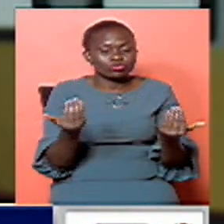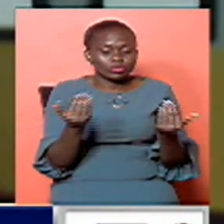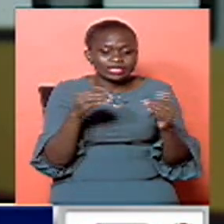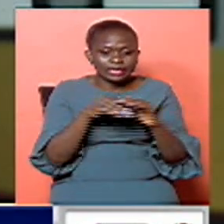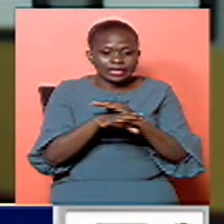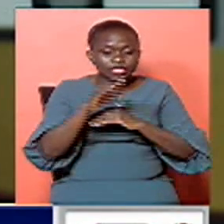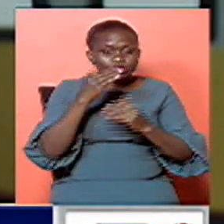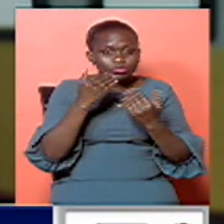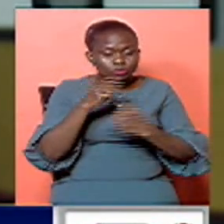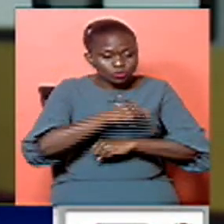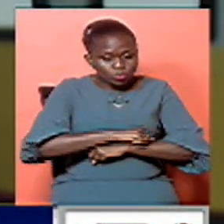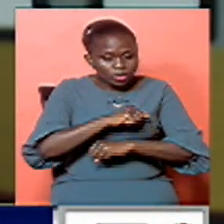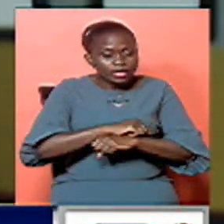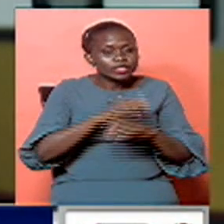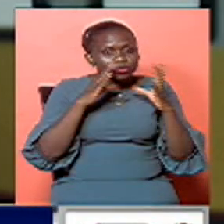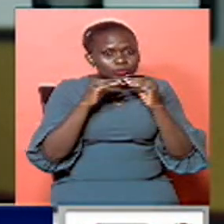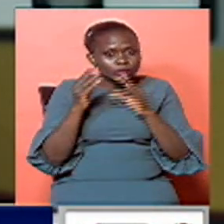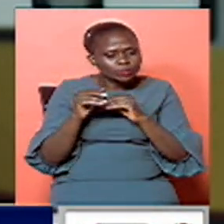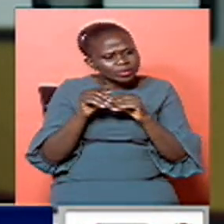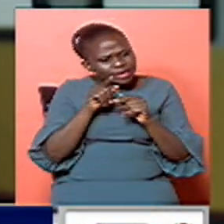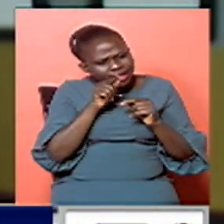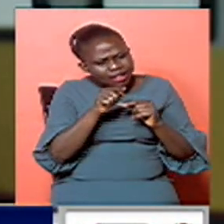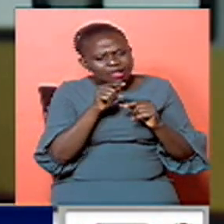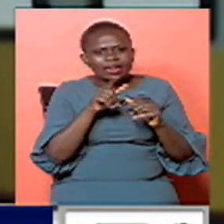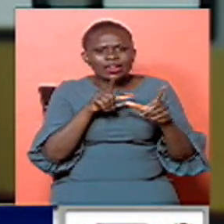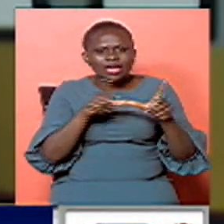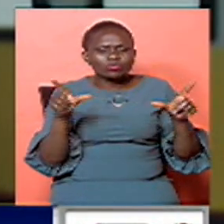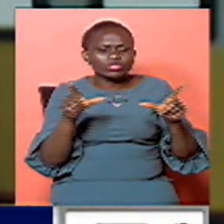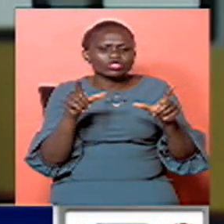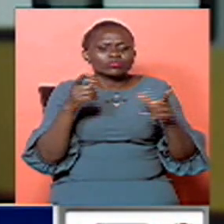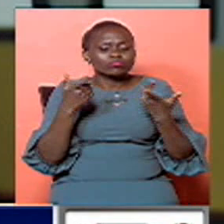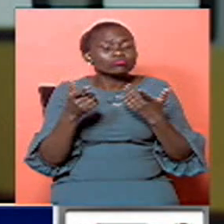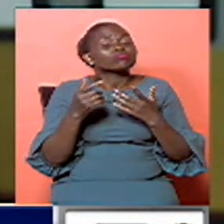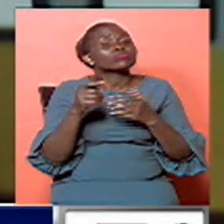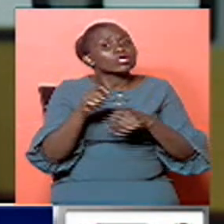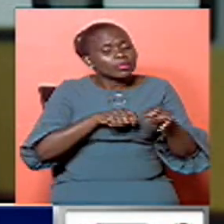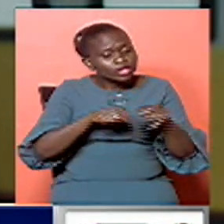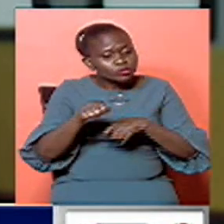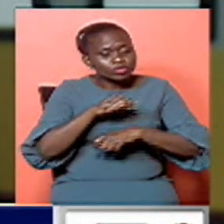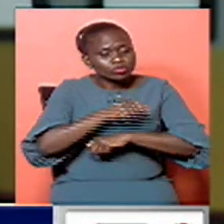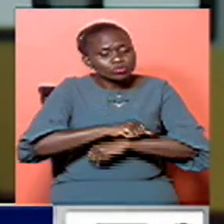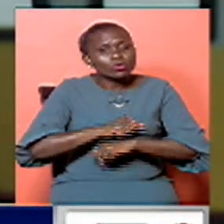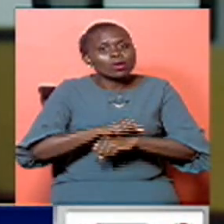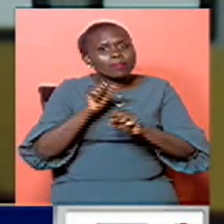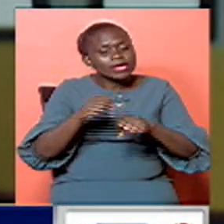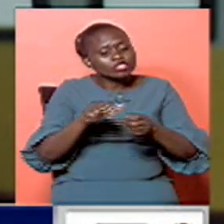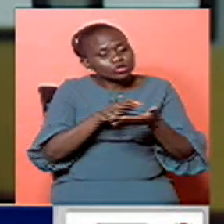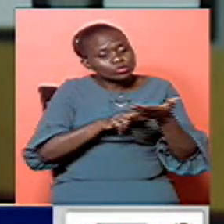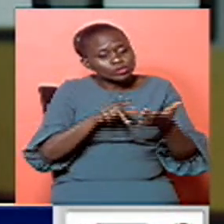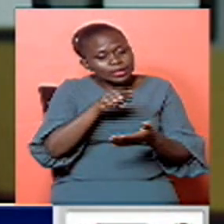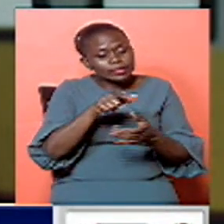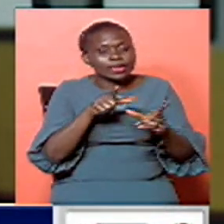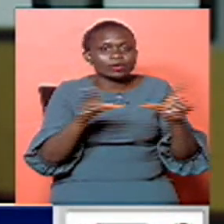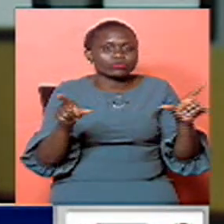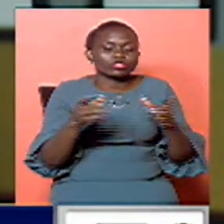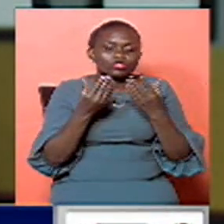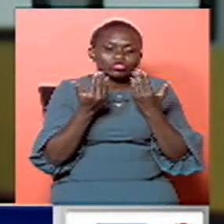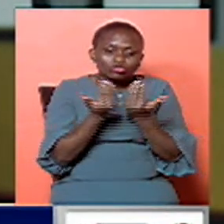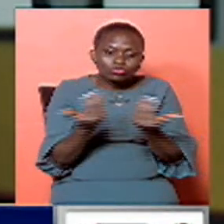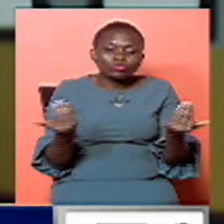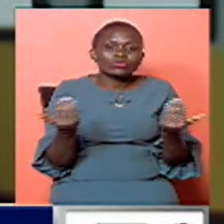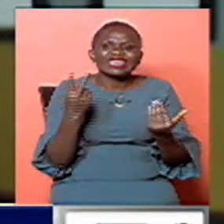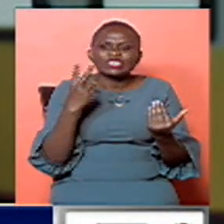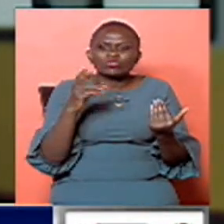the school speak a certain language. Then the school management committee and the head teachers would pick on that language, because children can easily,